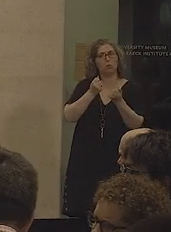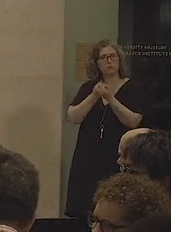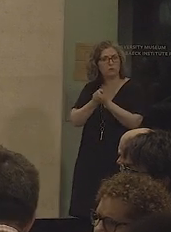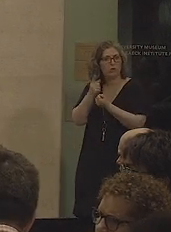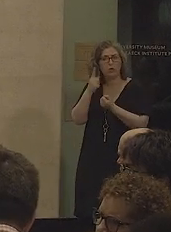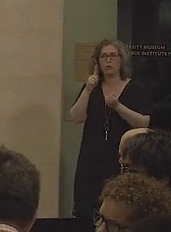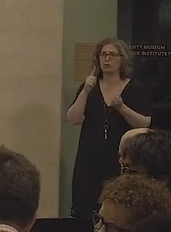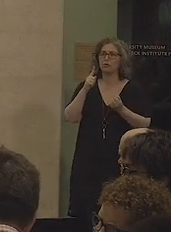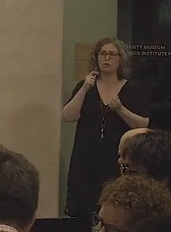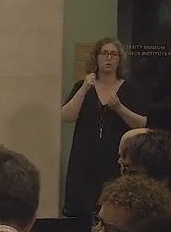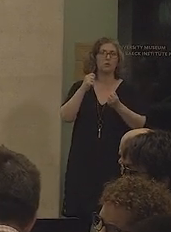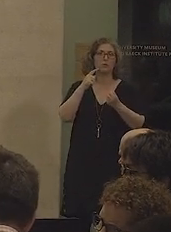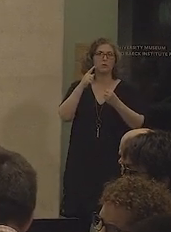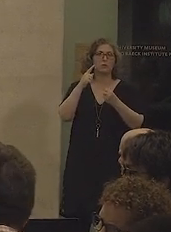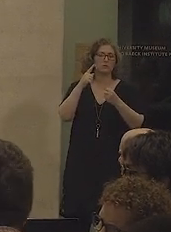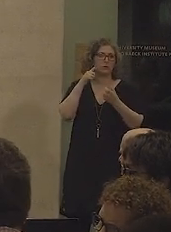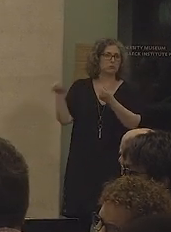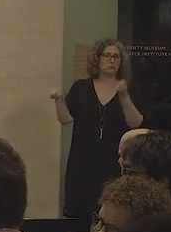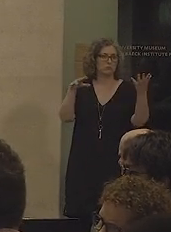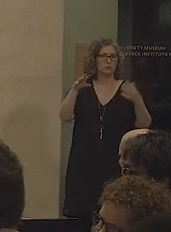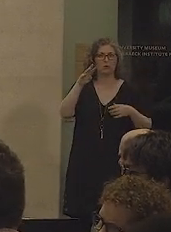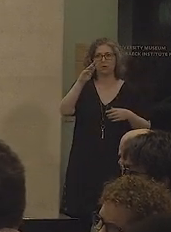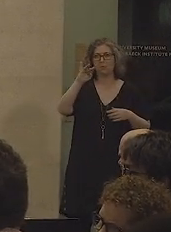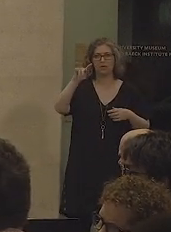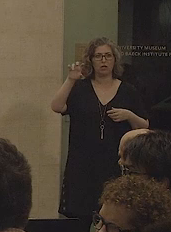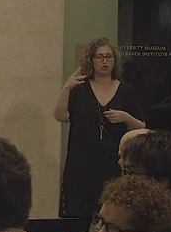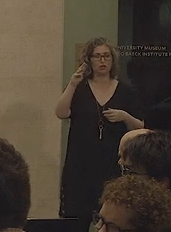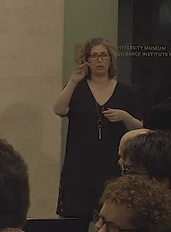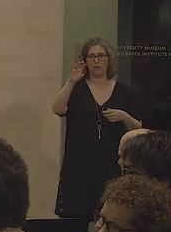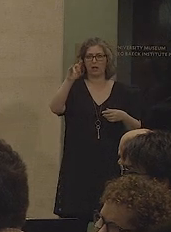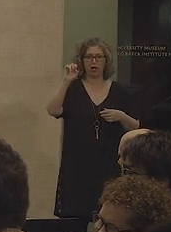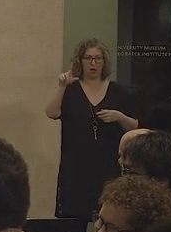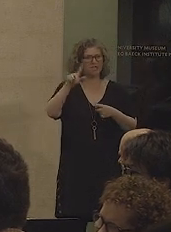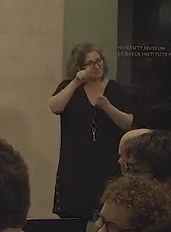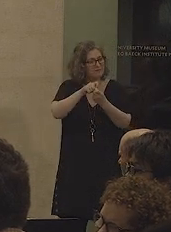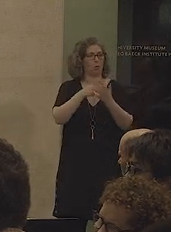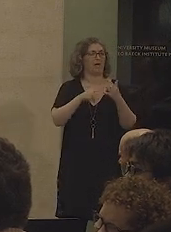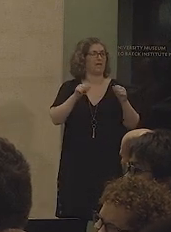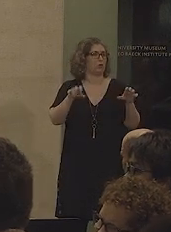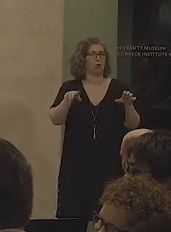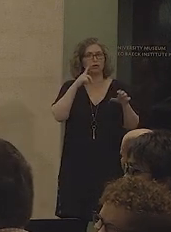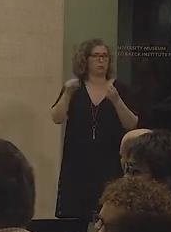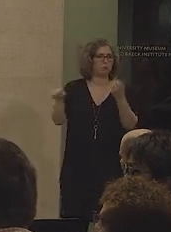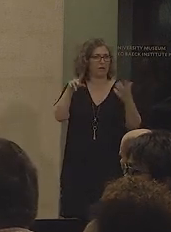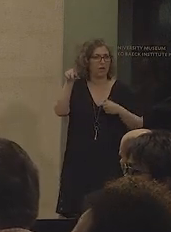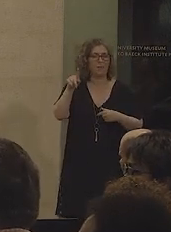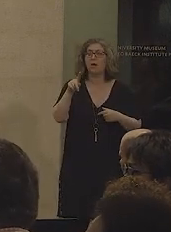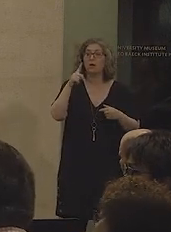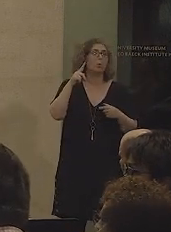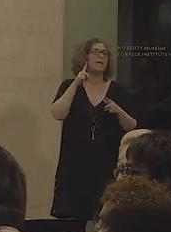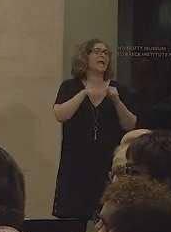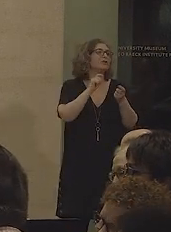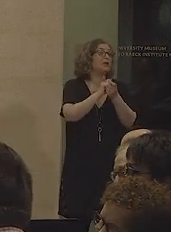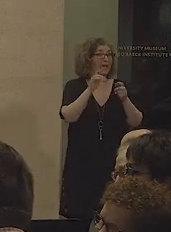relegate people like Mitch McConnell to the dust heap of history? Specifically, because as you know, right, we don't change